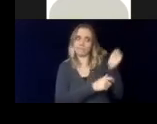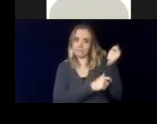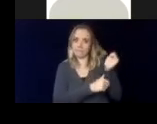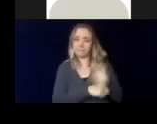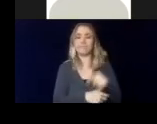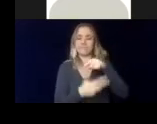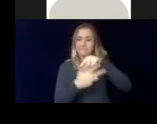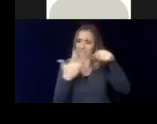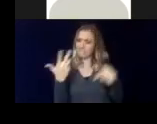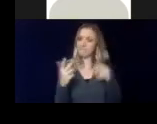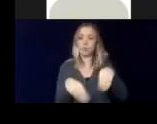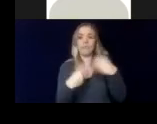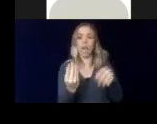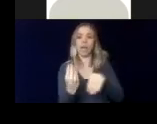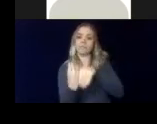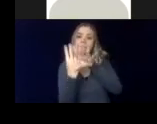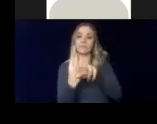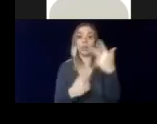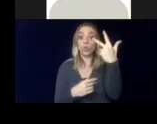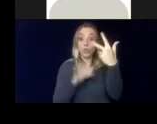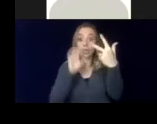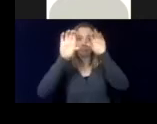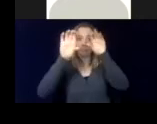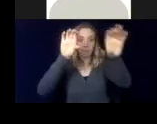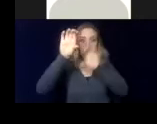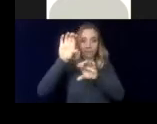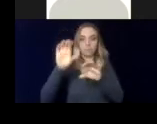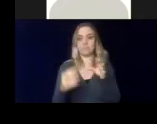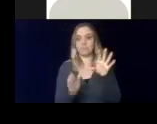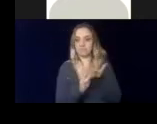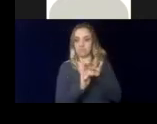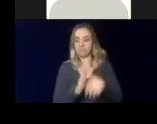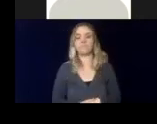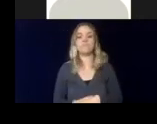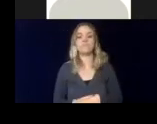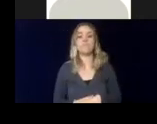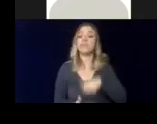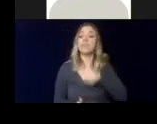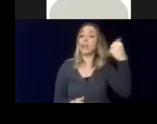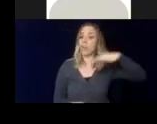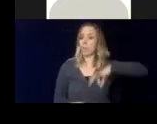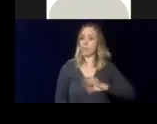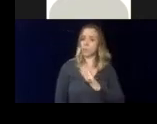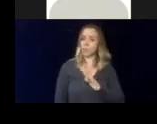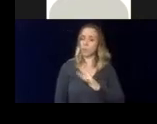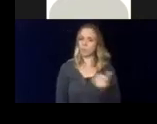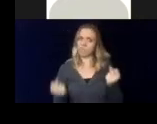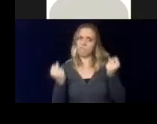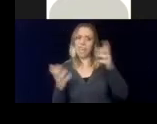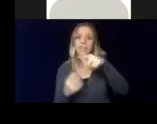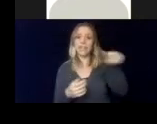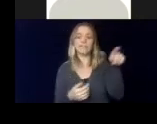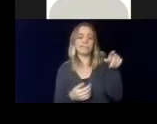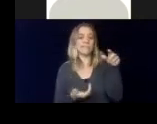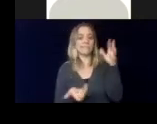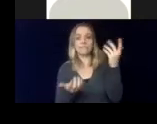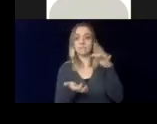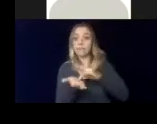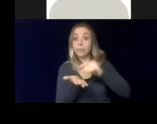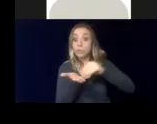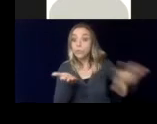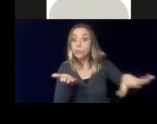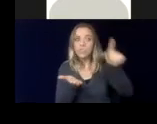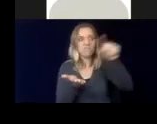visits. One other benefit that we notice is that they're often used for medical student education as well.